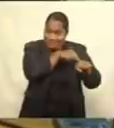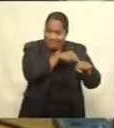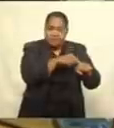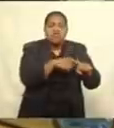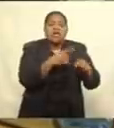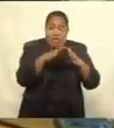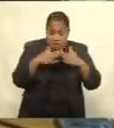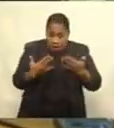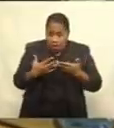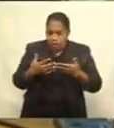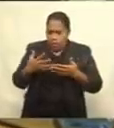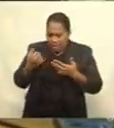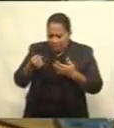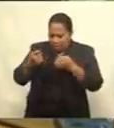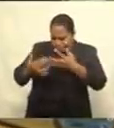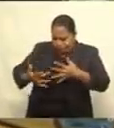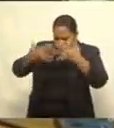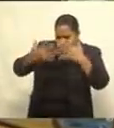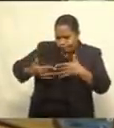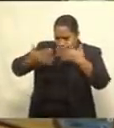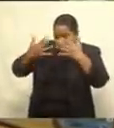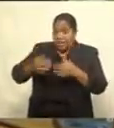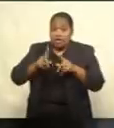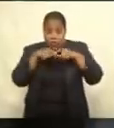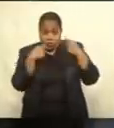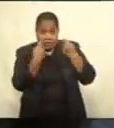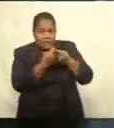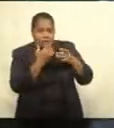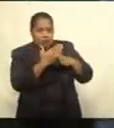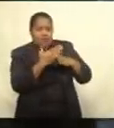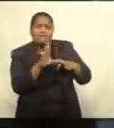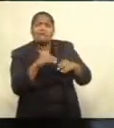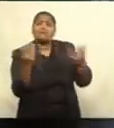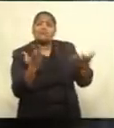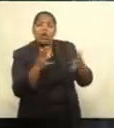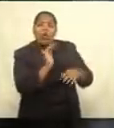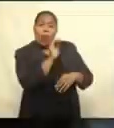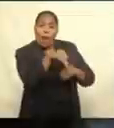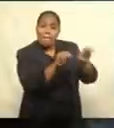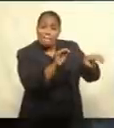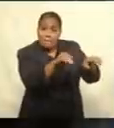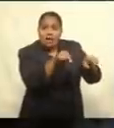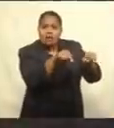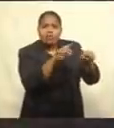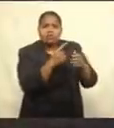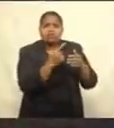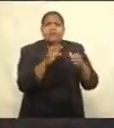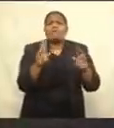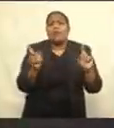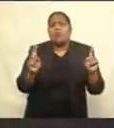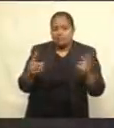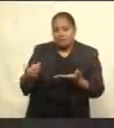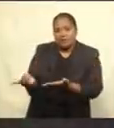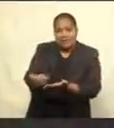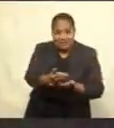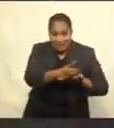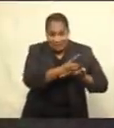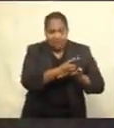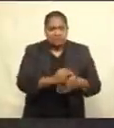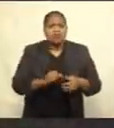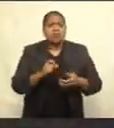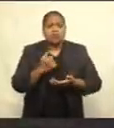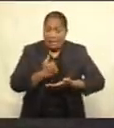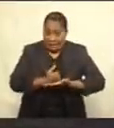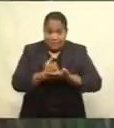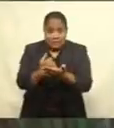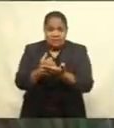working from home. The Ministry of Economy team is working from home in terms of cleaning the data. The assistance was timely for these